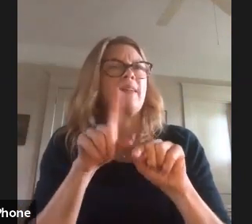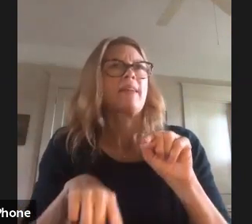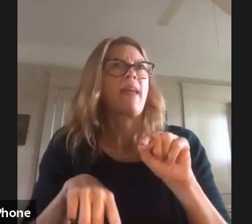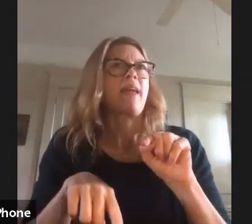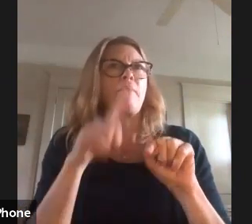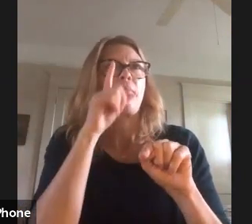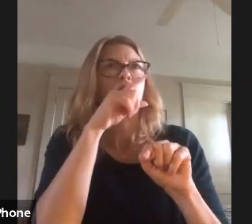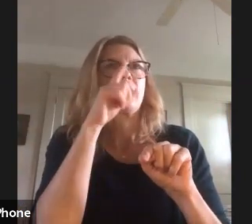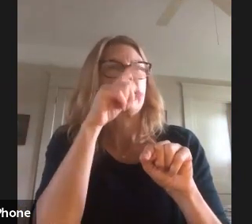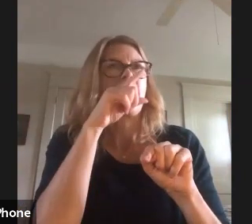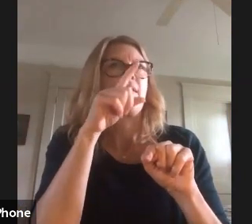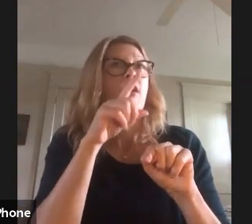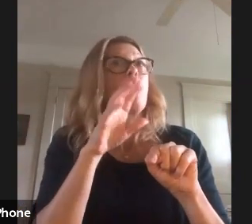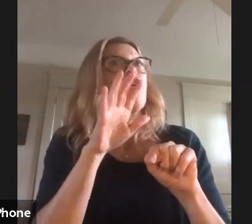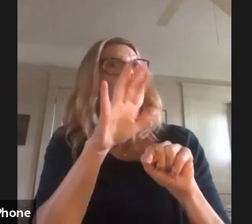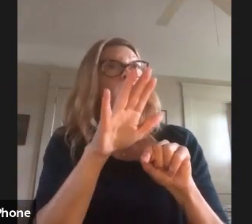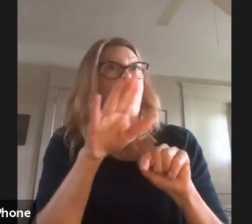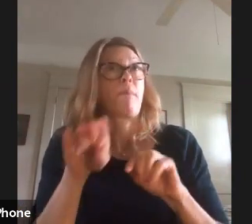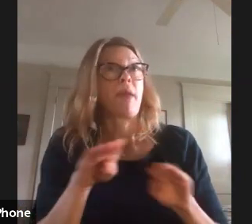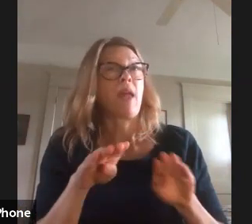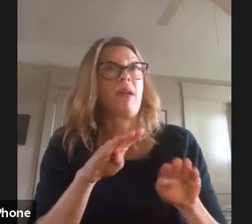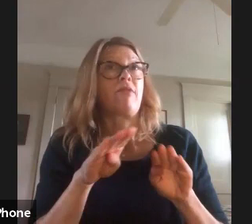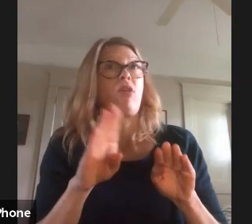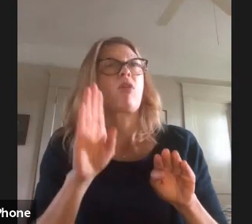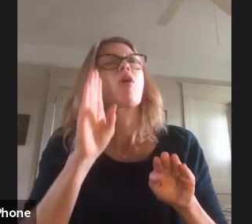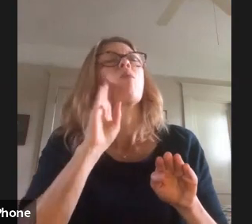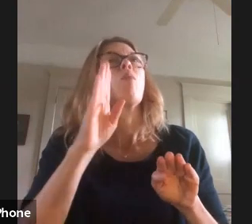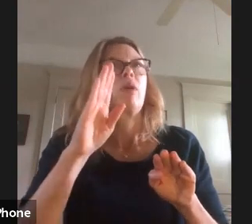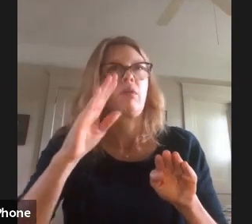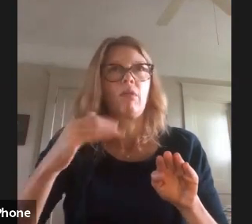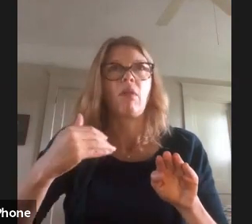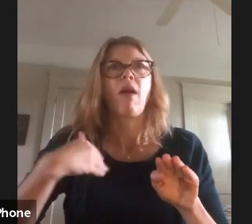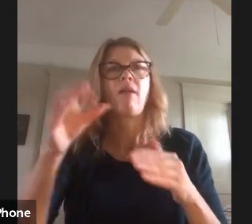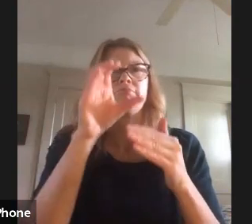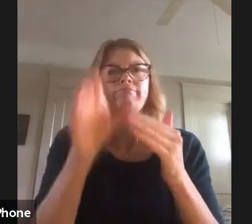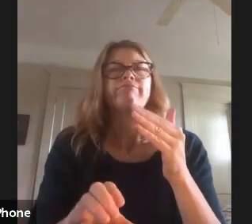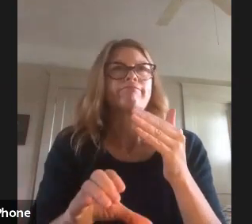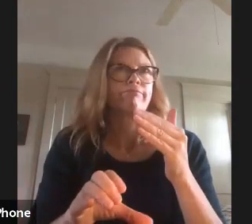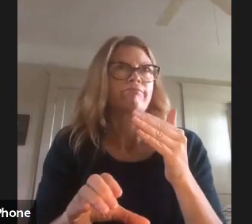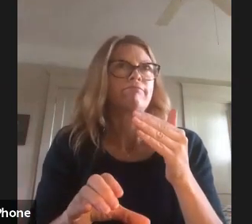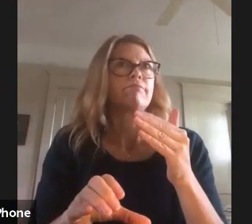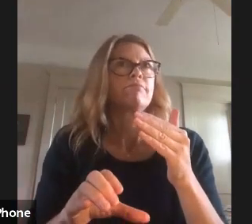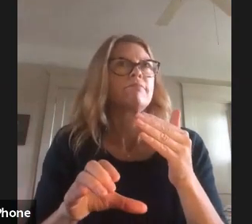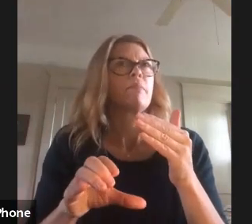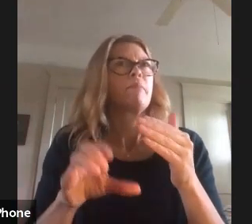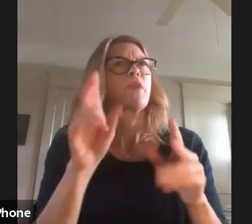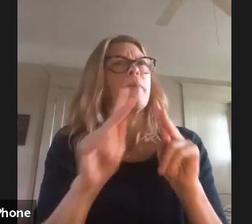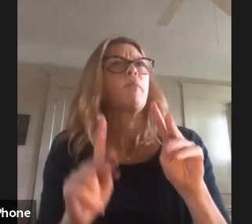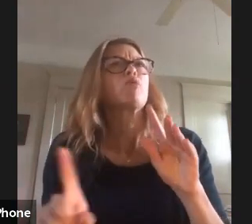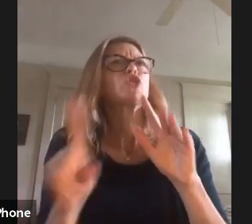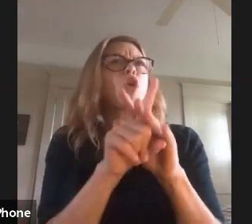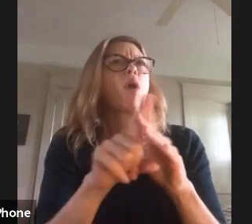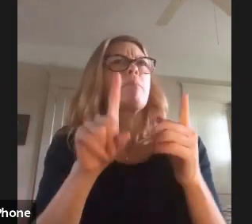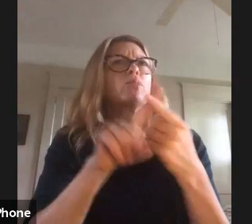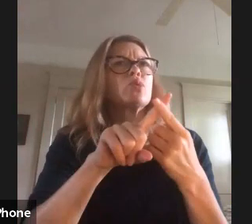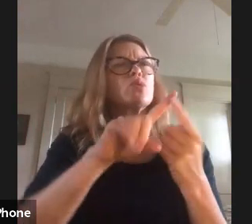Jerusalem, Jerusalem, the city that kills the prophets and stones those who are sent to it.